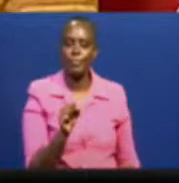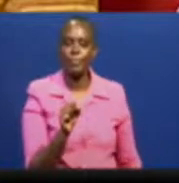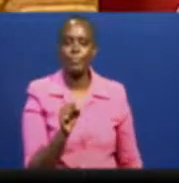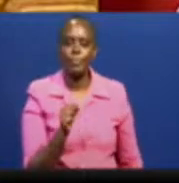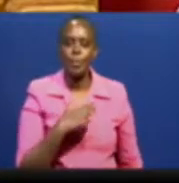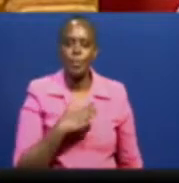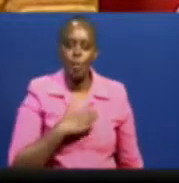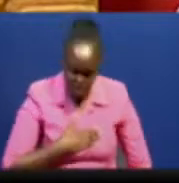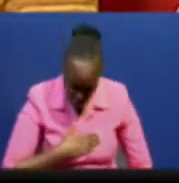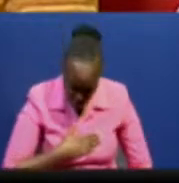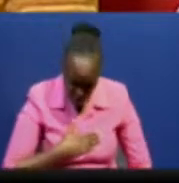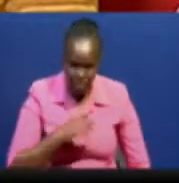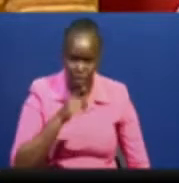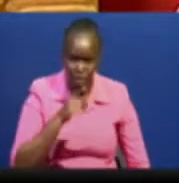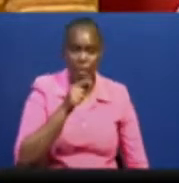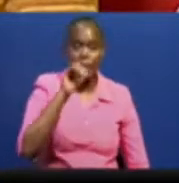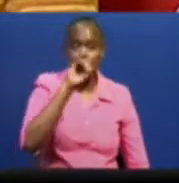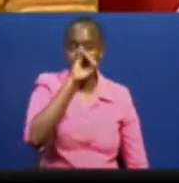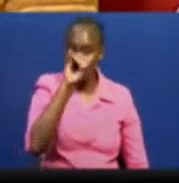Honorable TJ Kajwang,